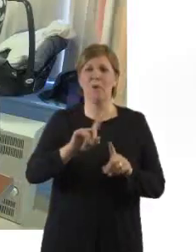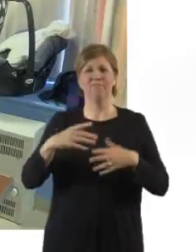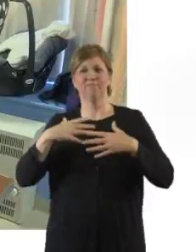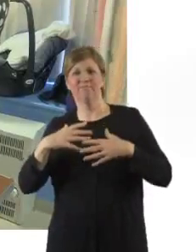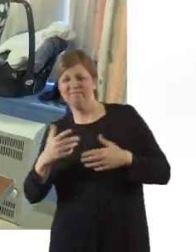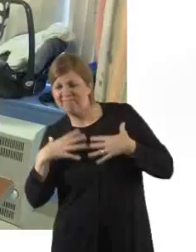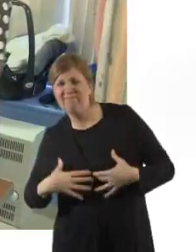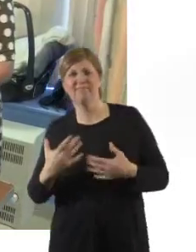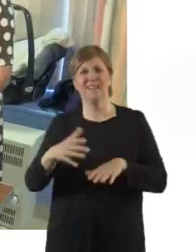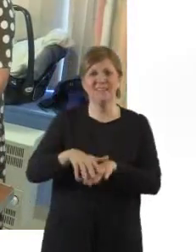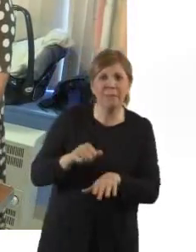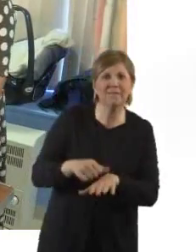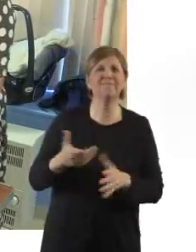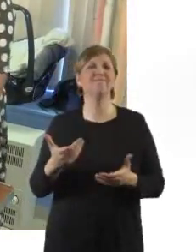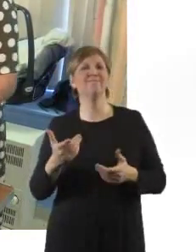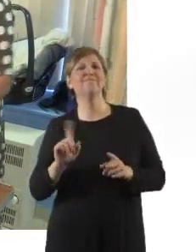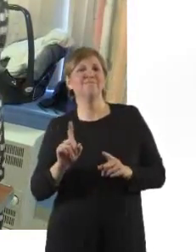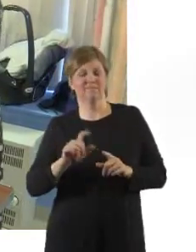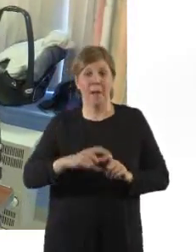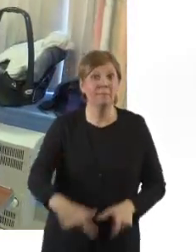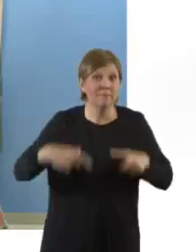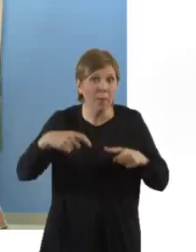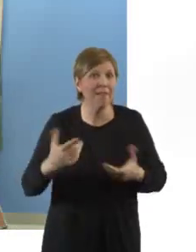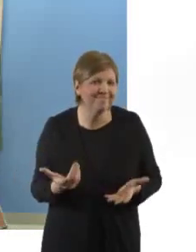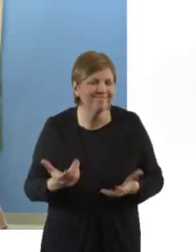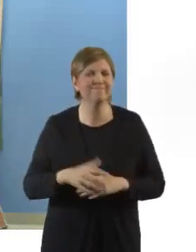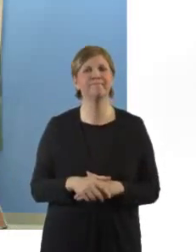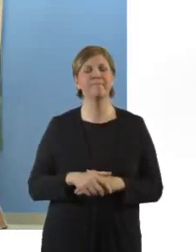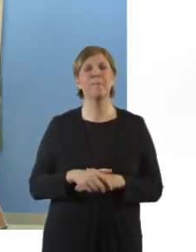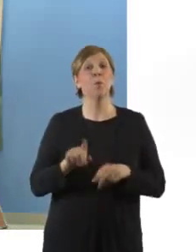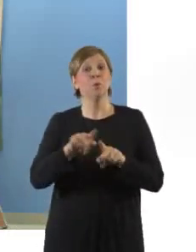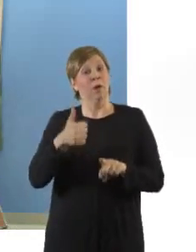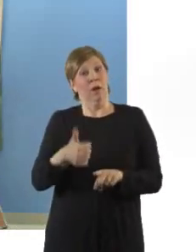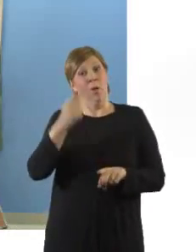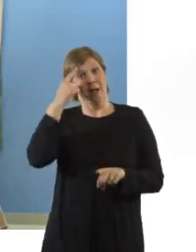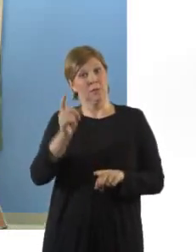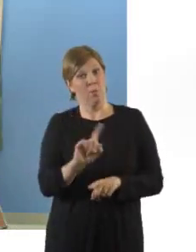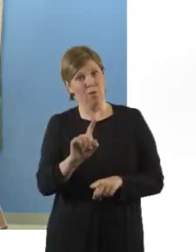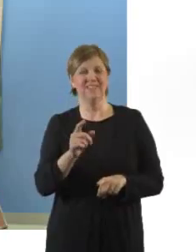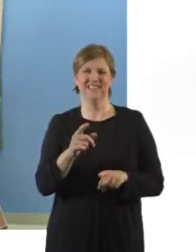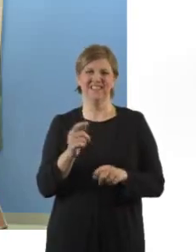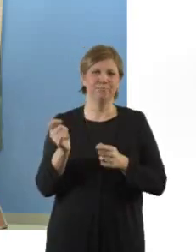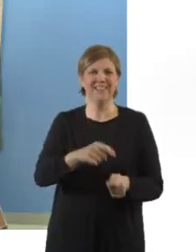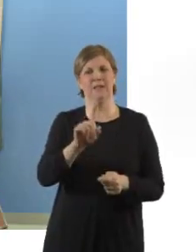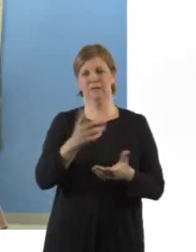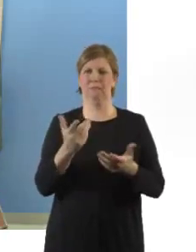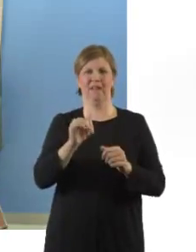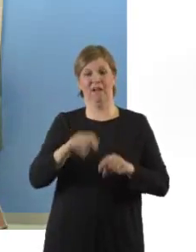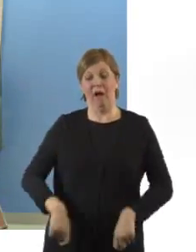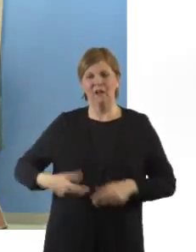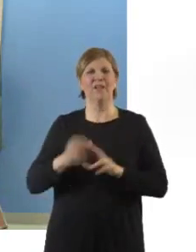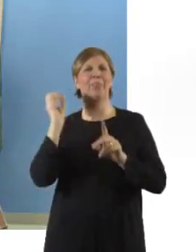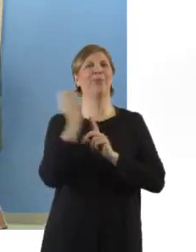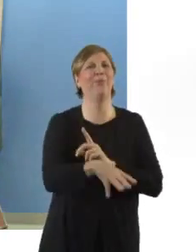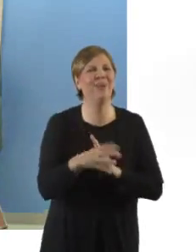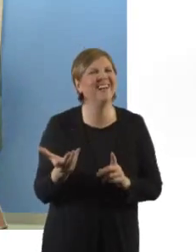and something for her feet, a pair of slippers. She'll also need some sanitary pads, and it's a good idea to buy